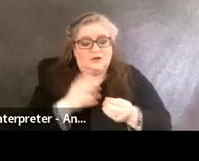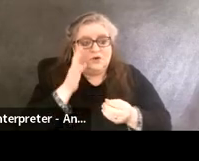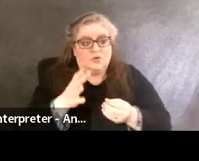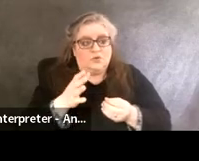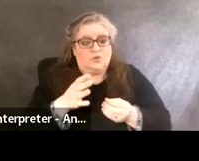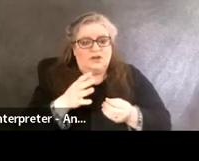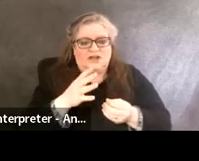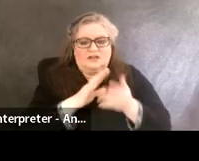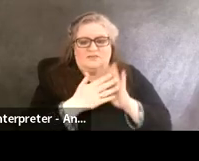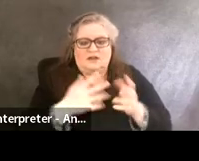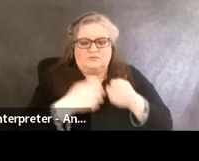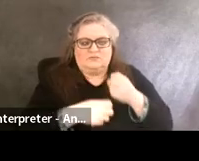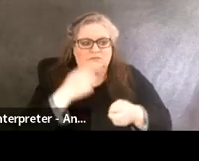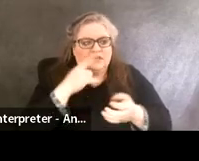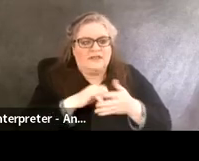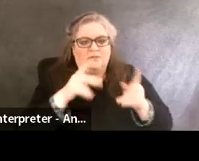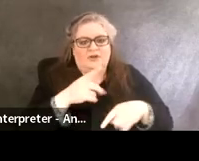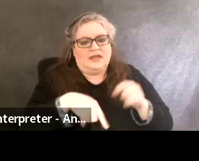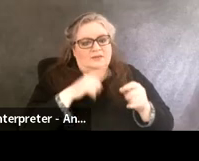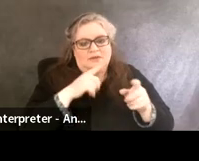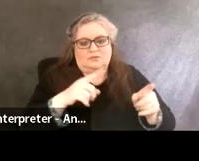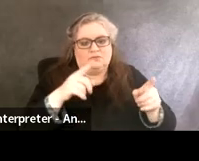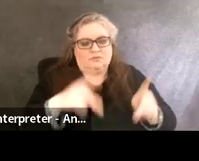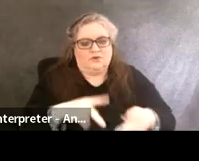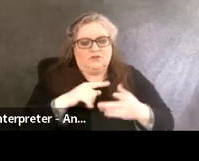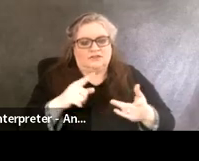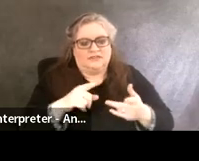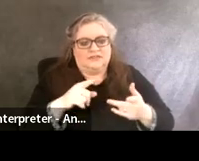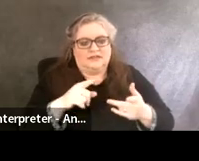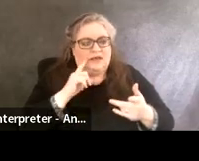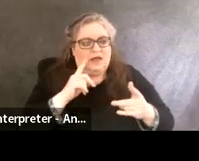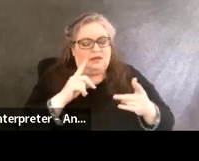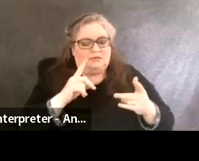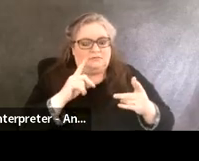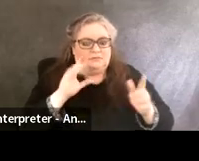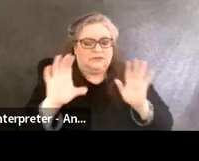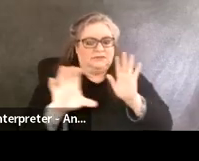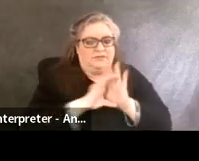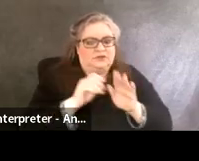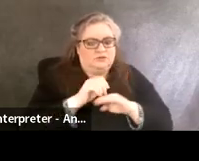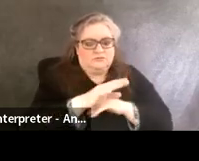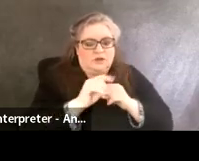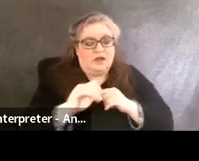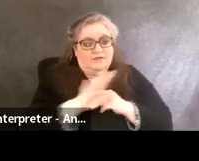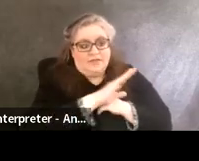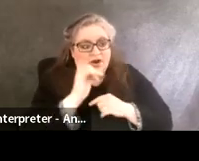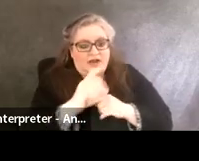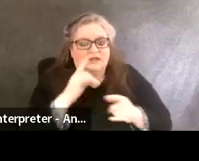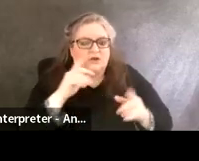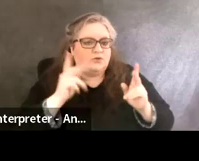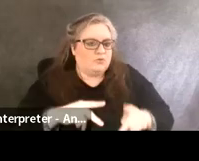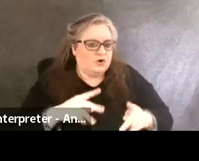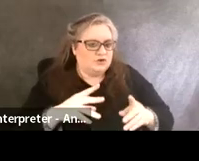present a problem because that person can't be the person who takes a picture of their ID. So does the person taking